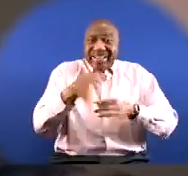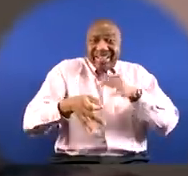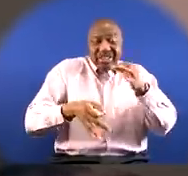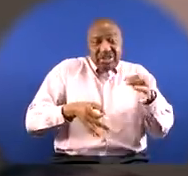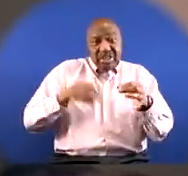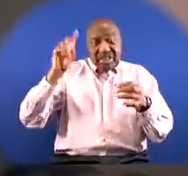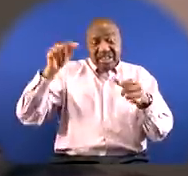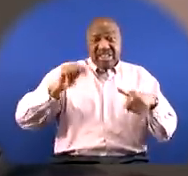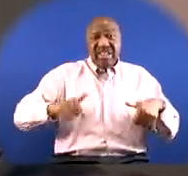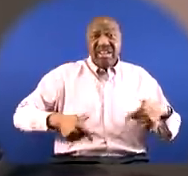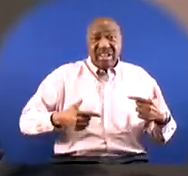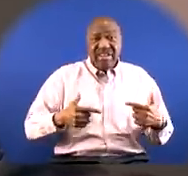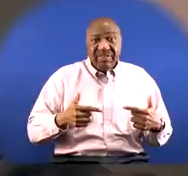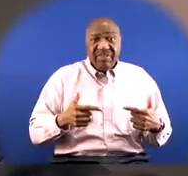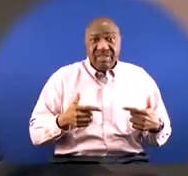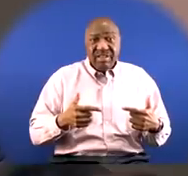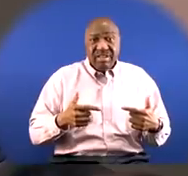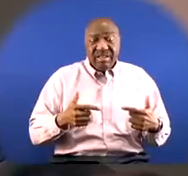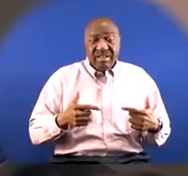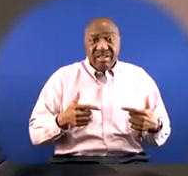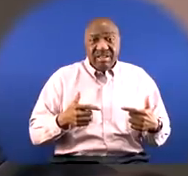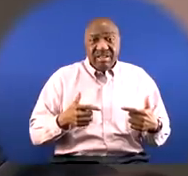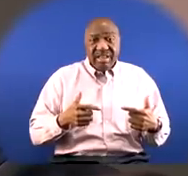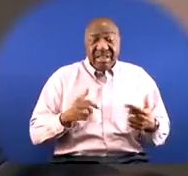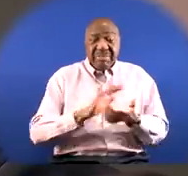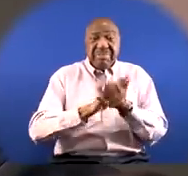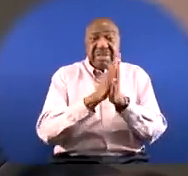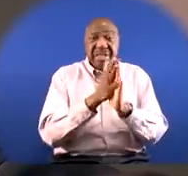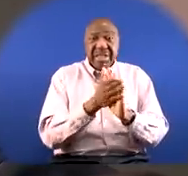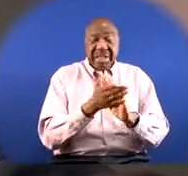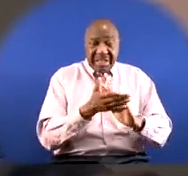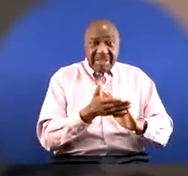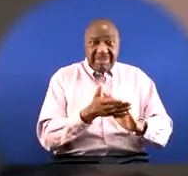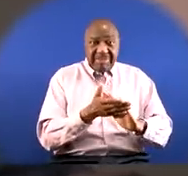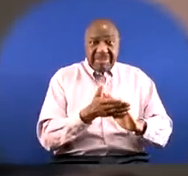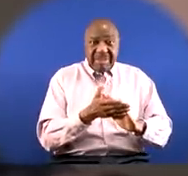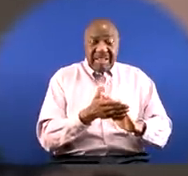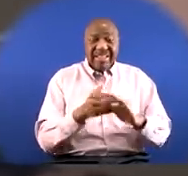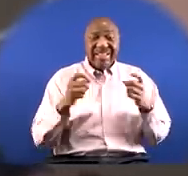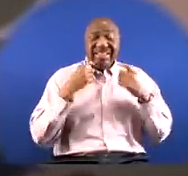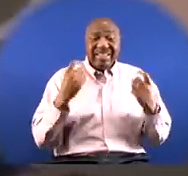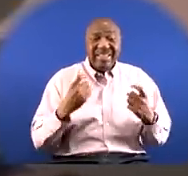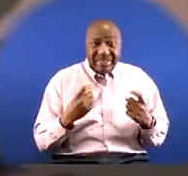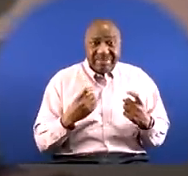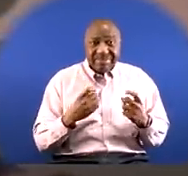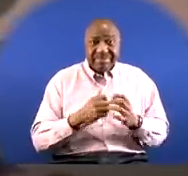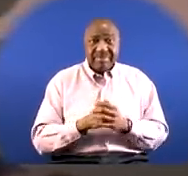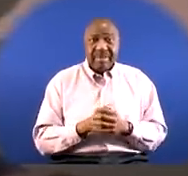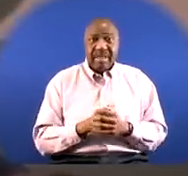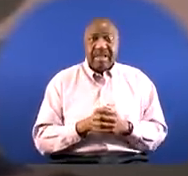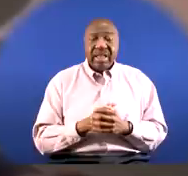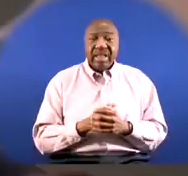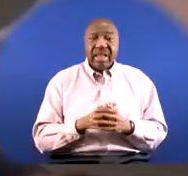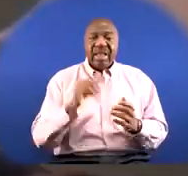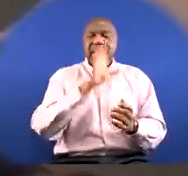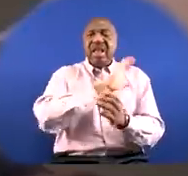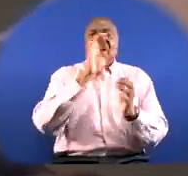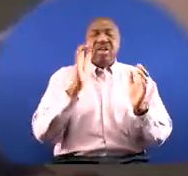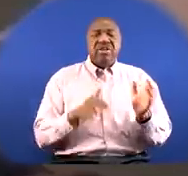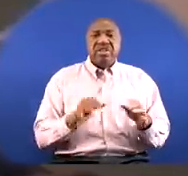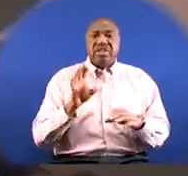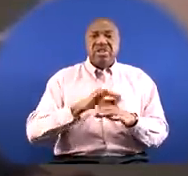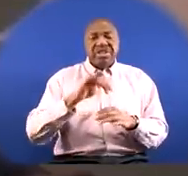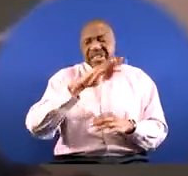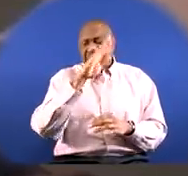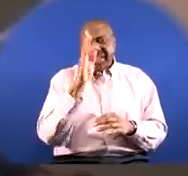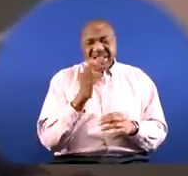sin so that we might have everlasting life. The Christian church ought never tire of hearing the